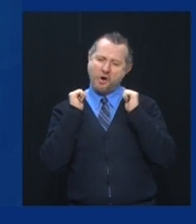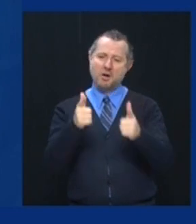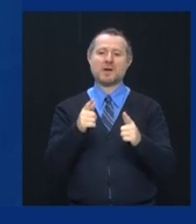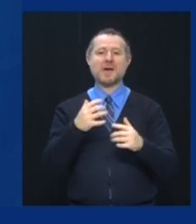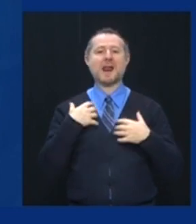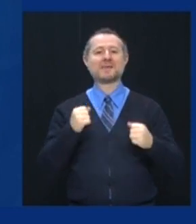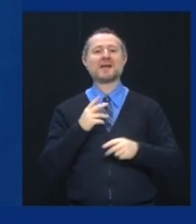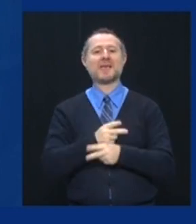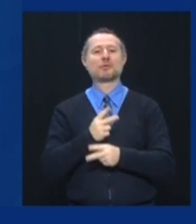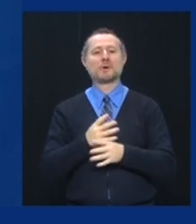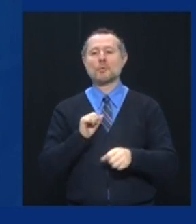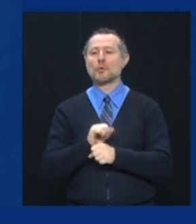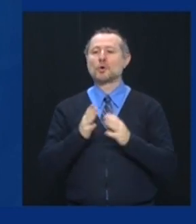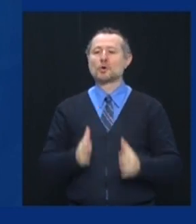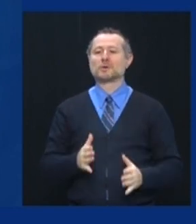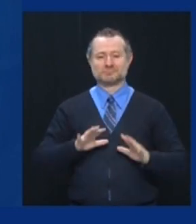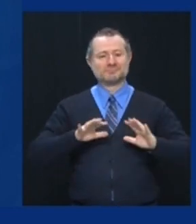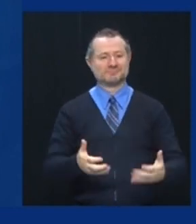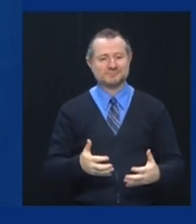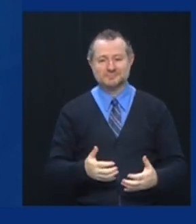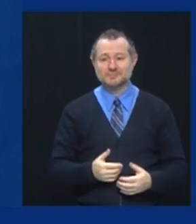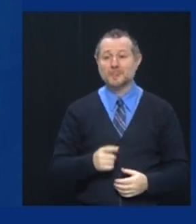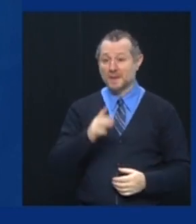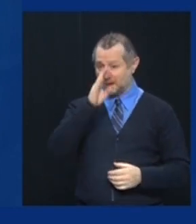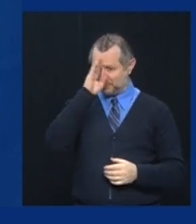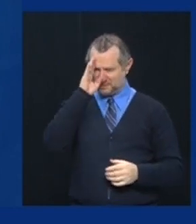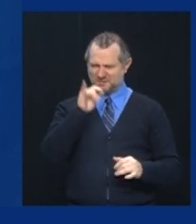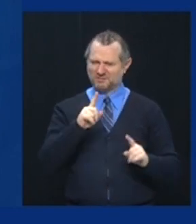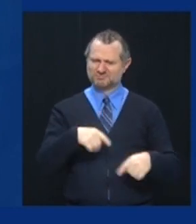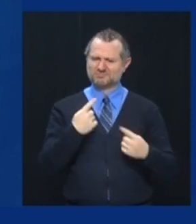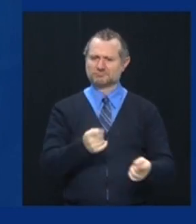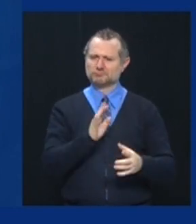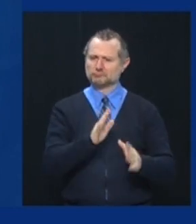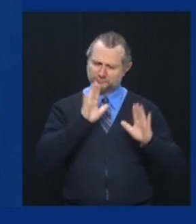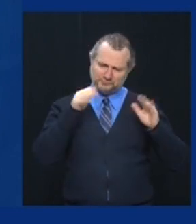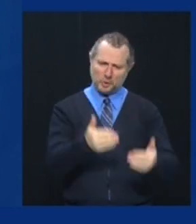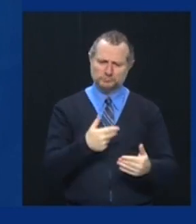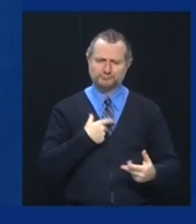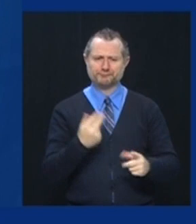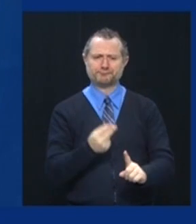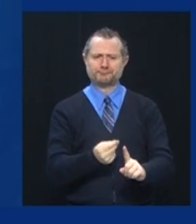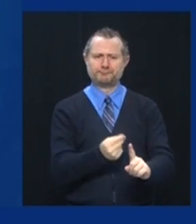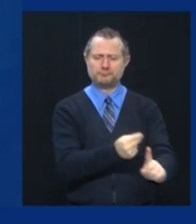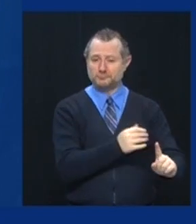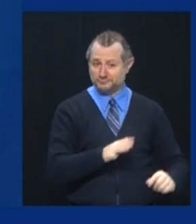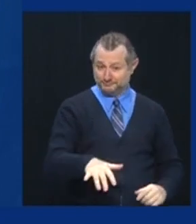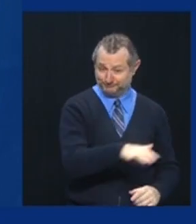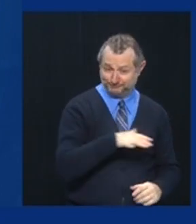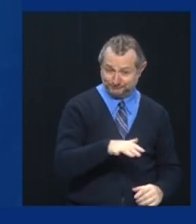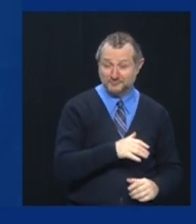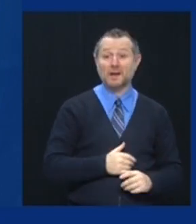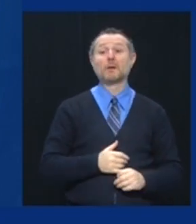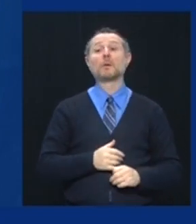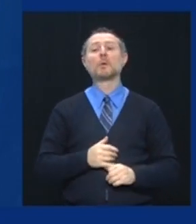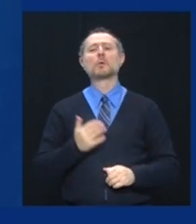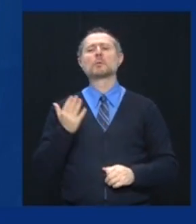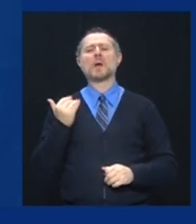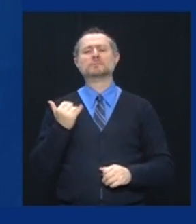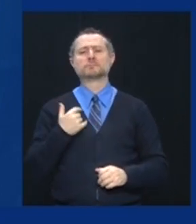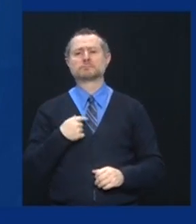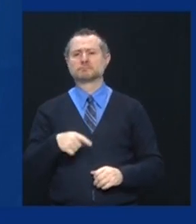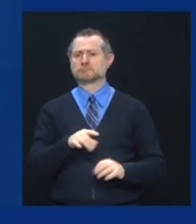healthcare workers? You get them through the hospitals. That's why the focus has been on the hospitals. Why is the focus on healthcare